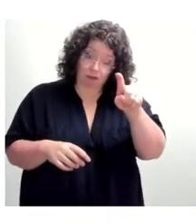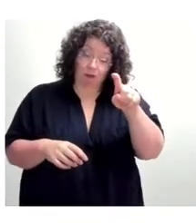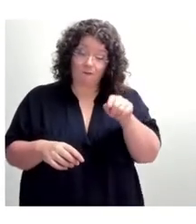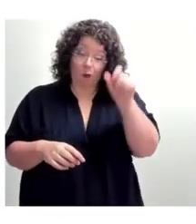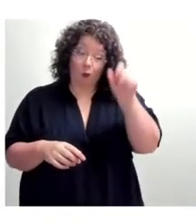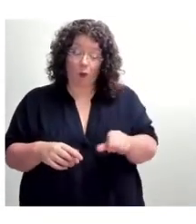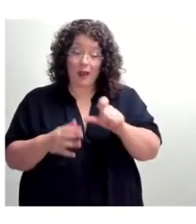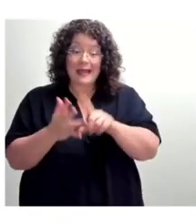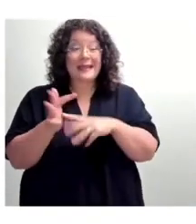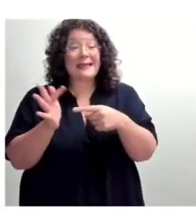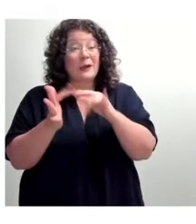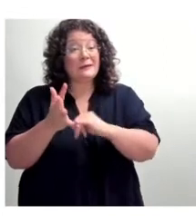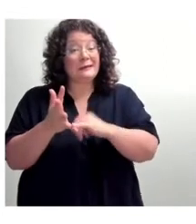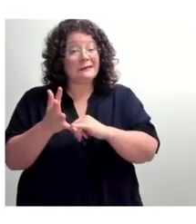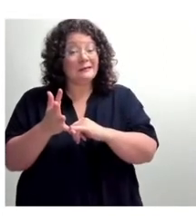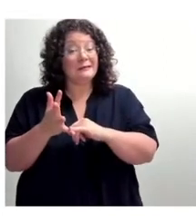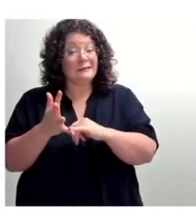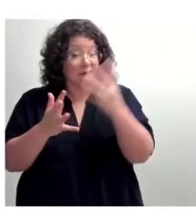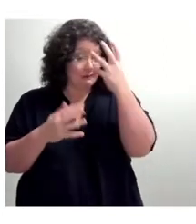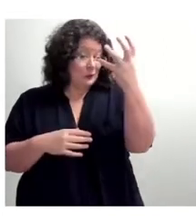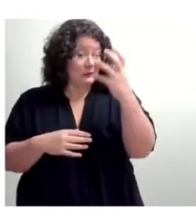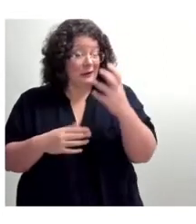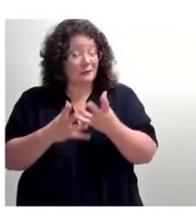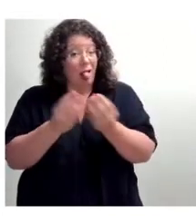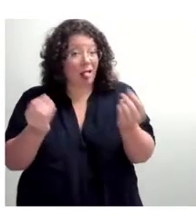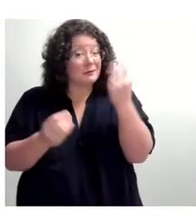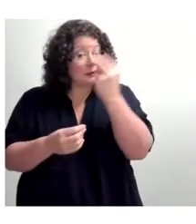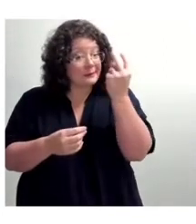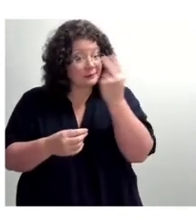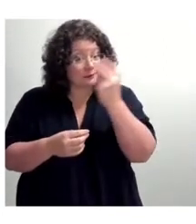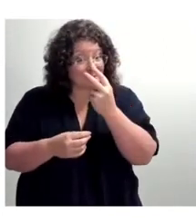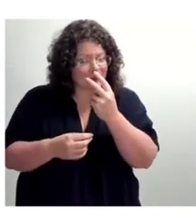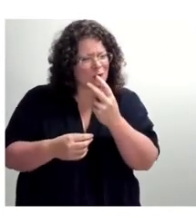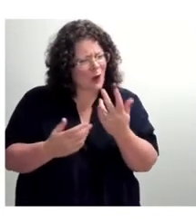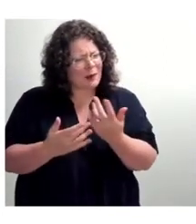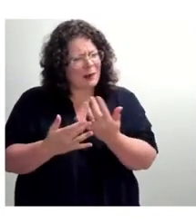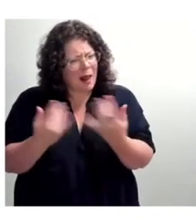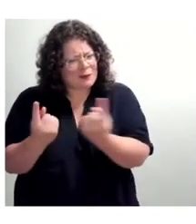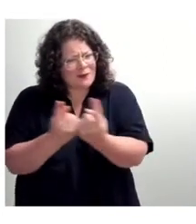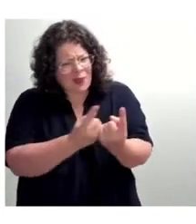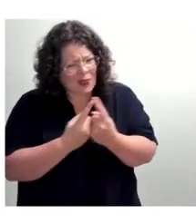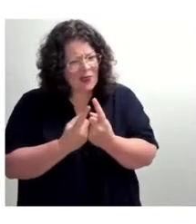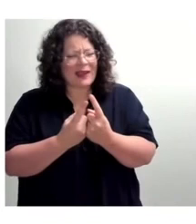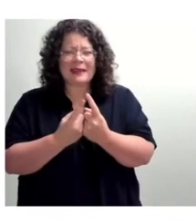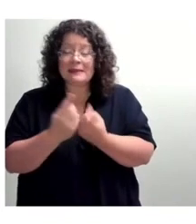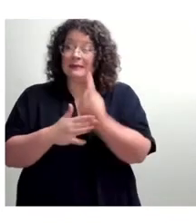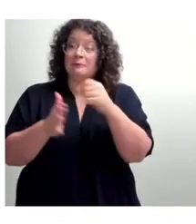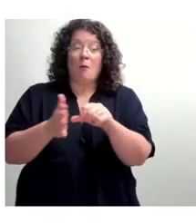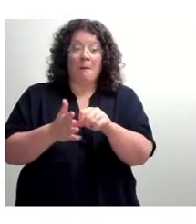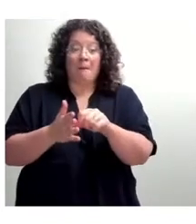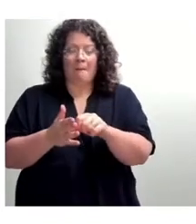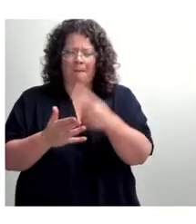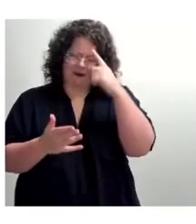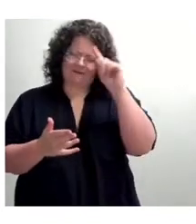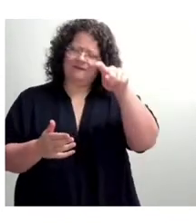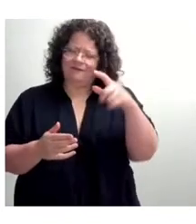problem, you come up with an answer. So I think that we should continue to persist in trying to make the